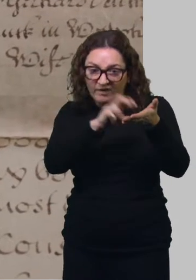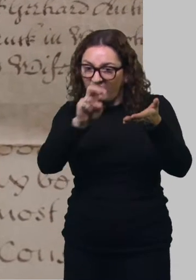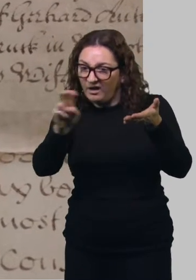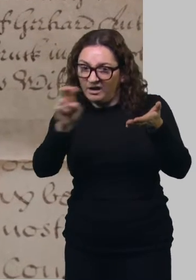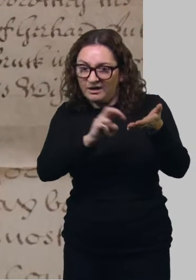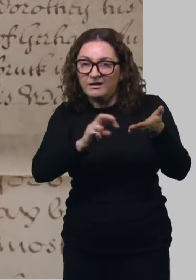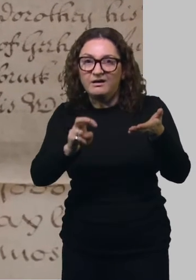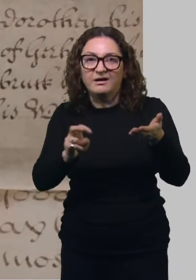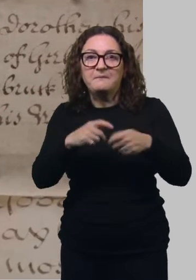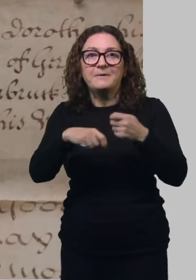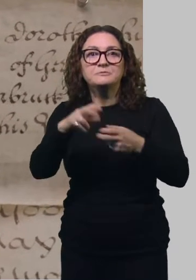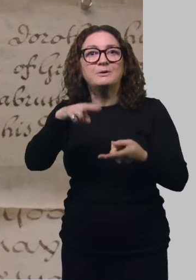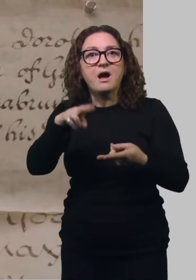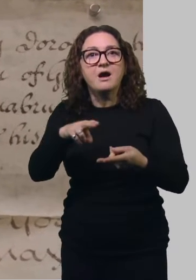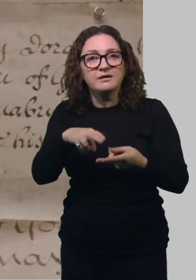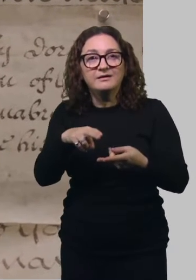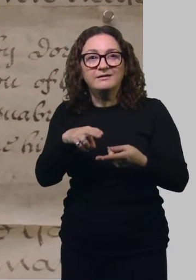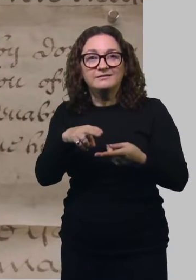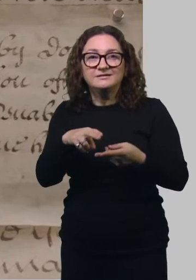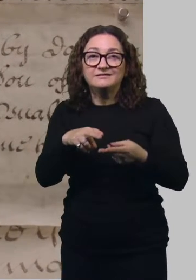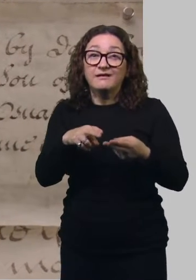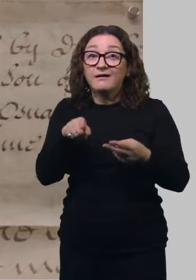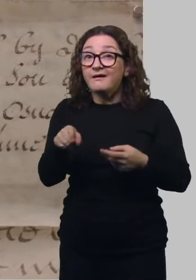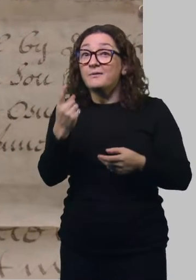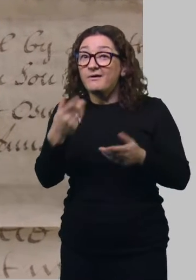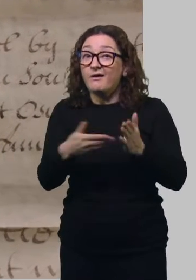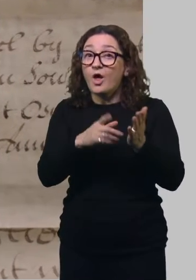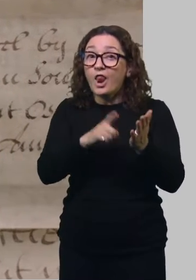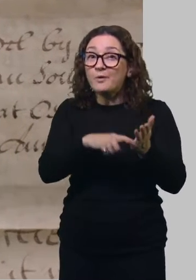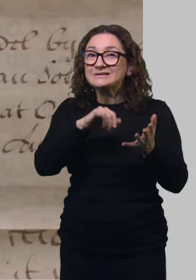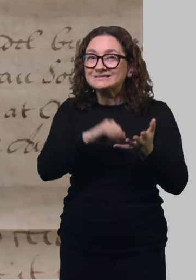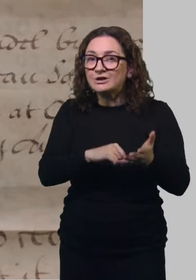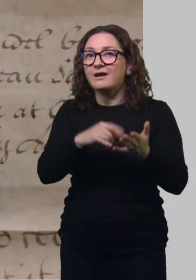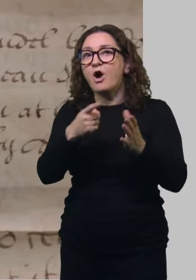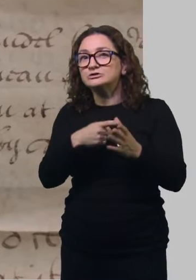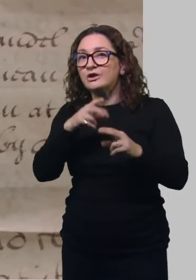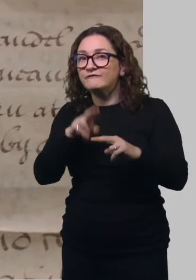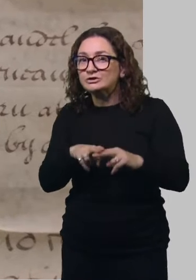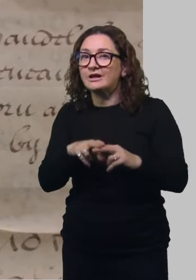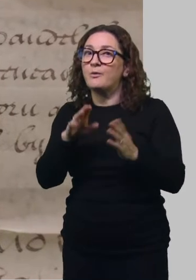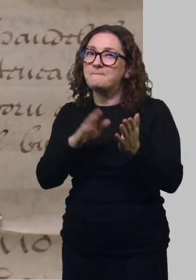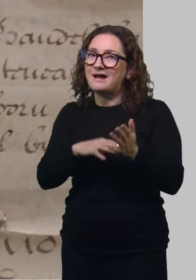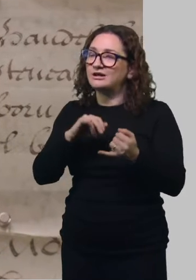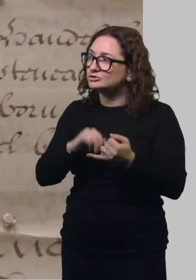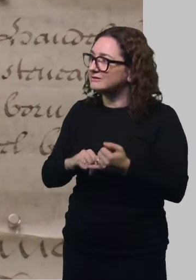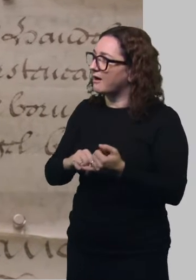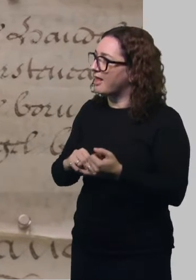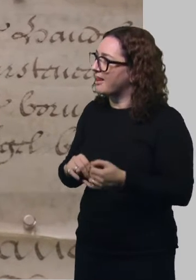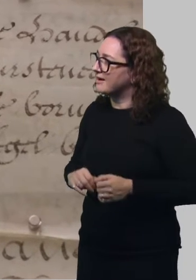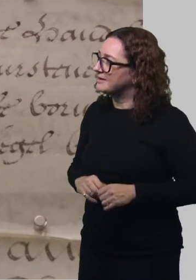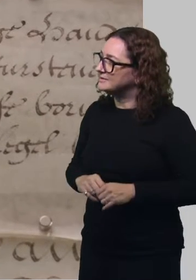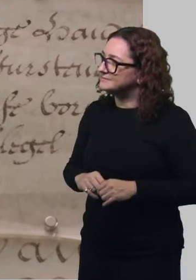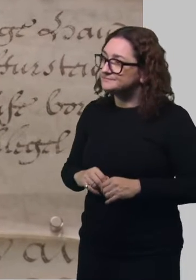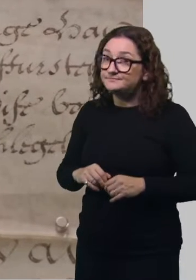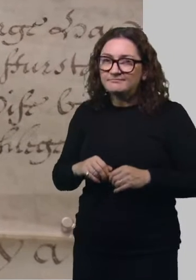also Louis Secahay, Anthony Firstinu and Michael Schlegel. You can often see amendments on acts, which are